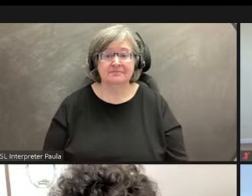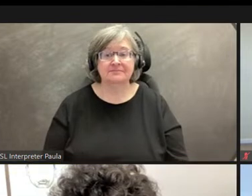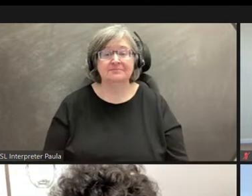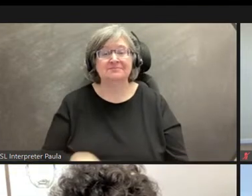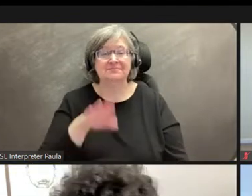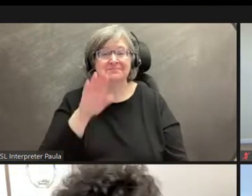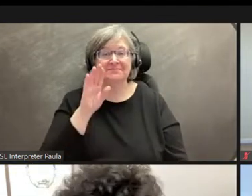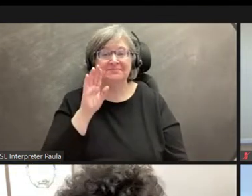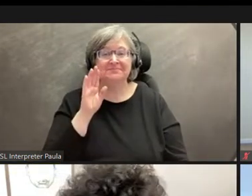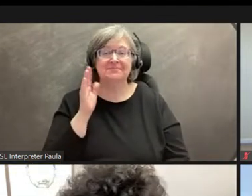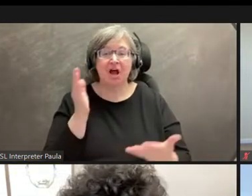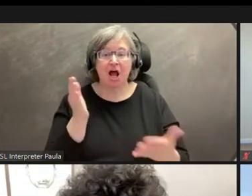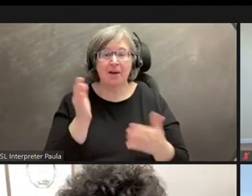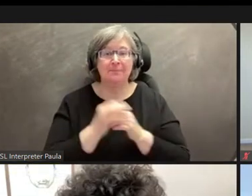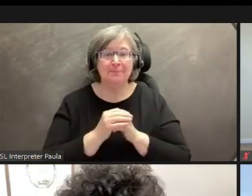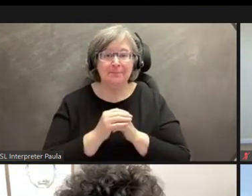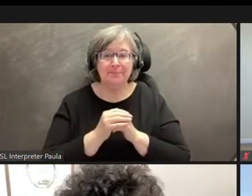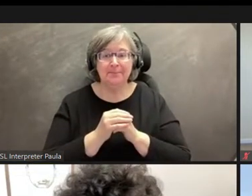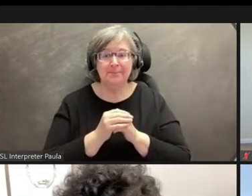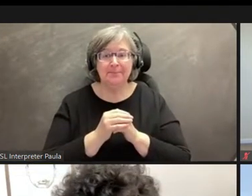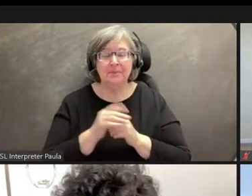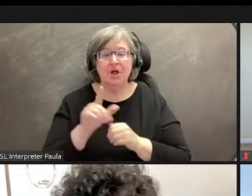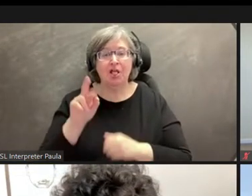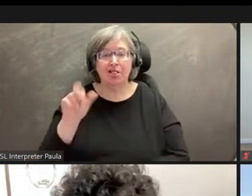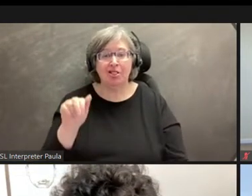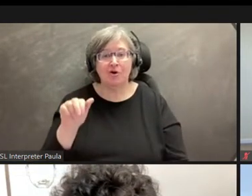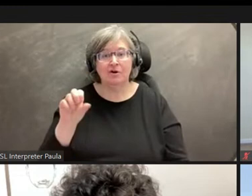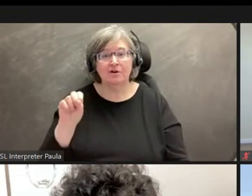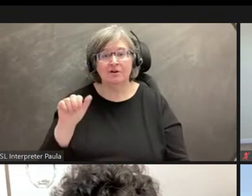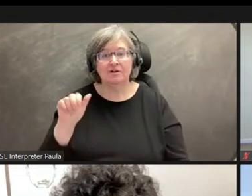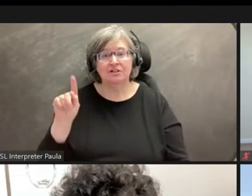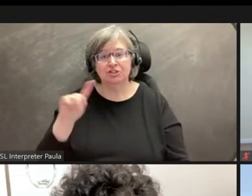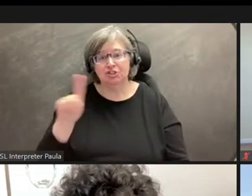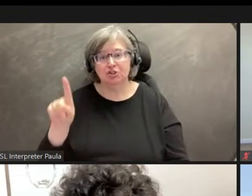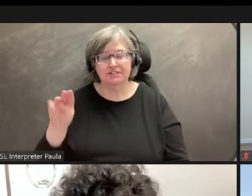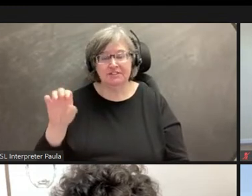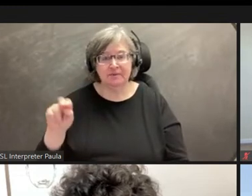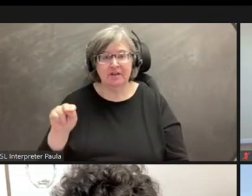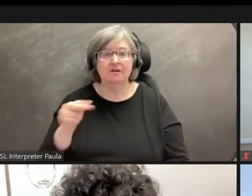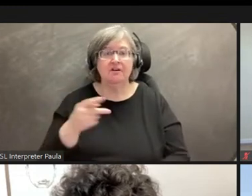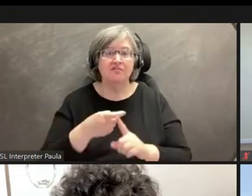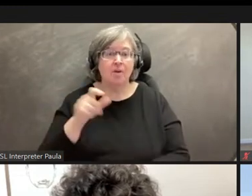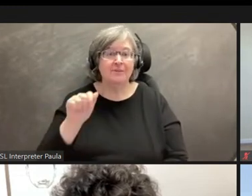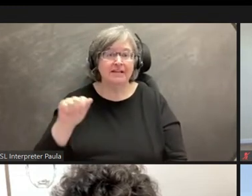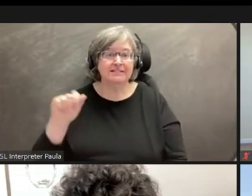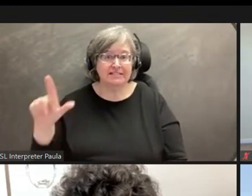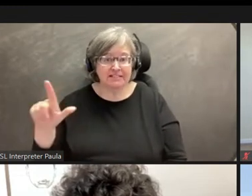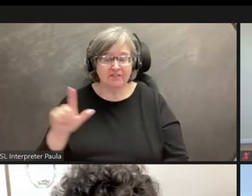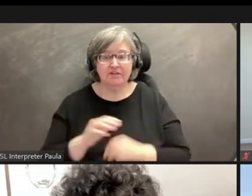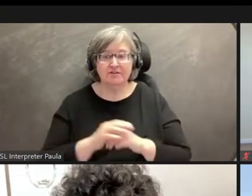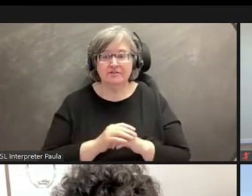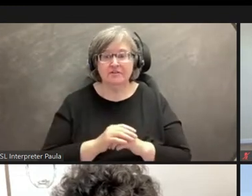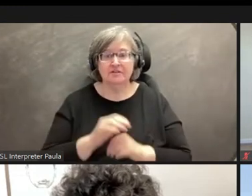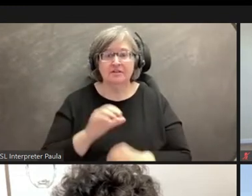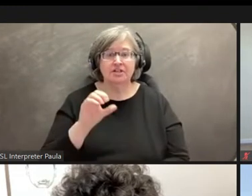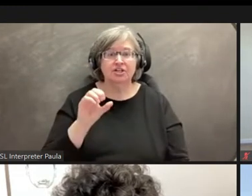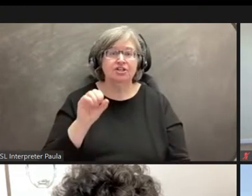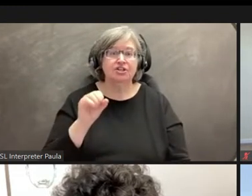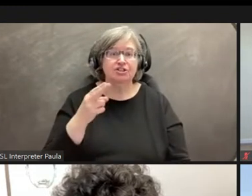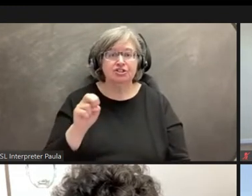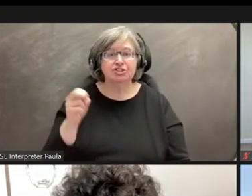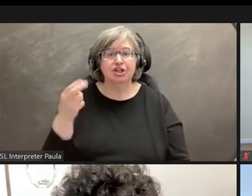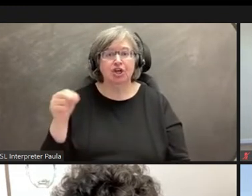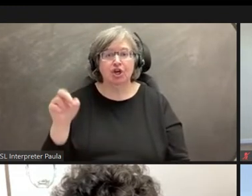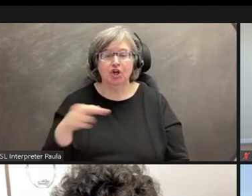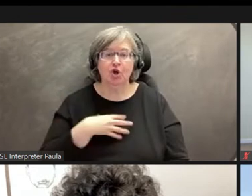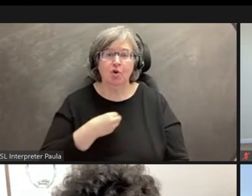Hi, I'm Laura Saltzman, Access Living. I'm I'm a white woman